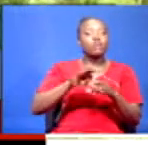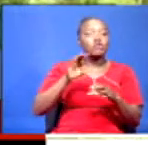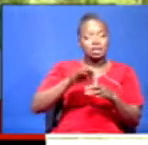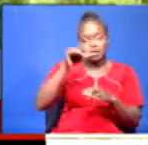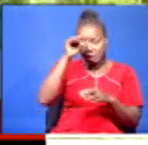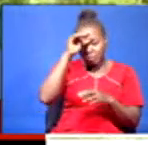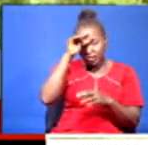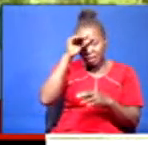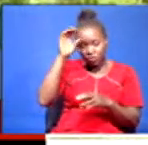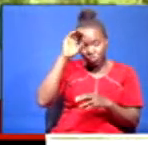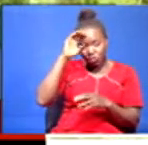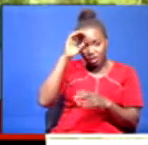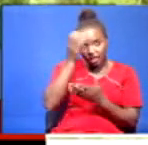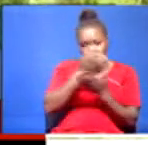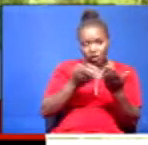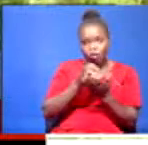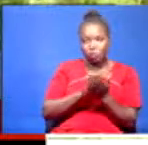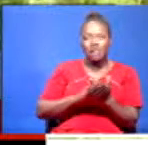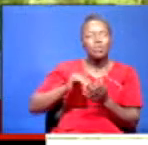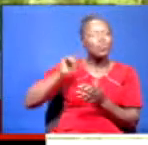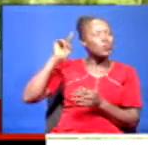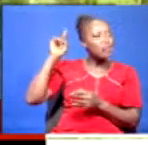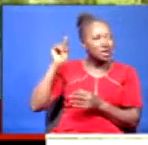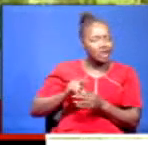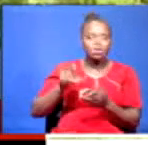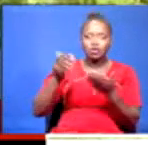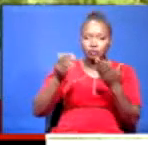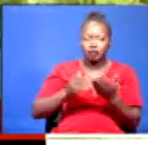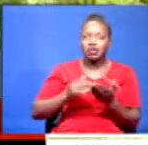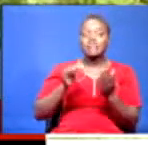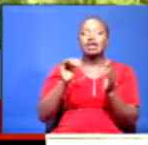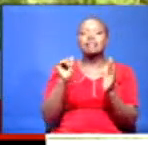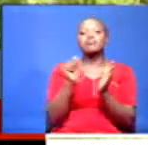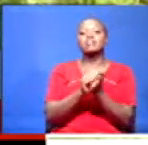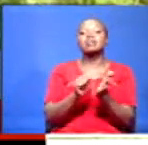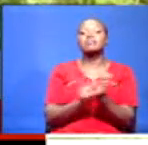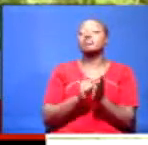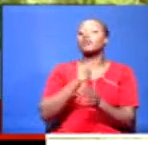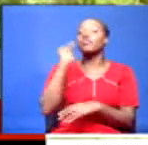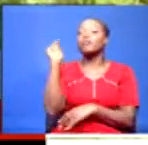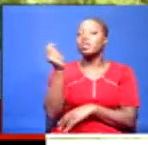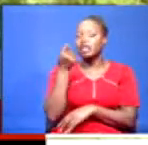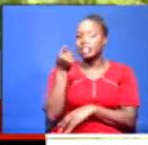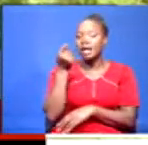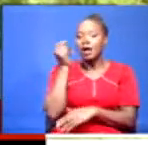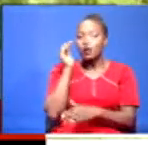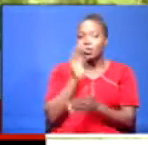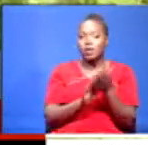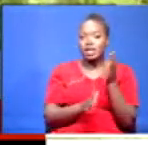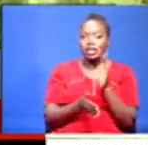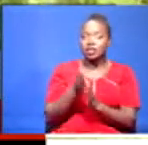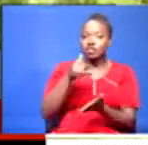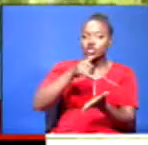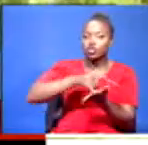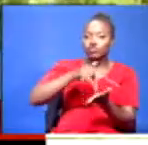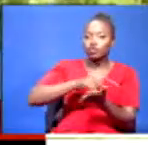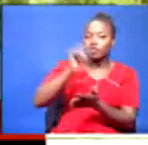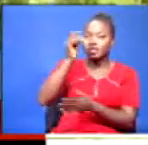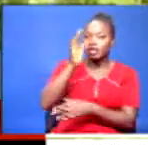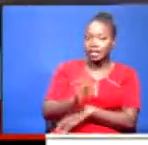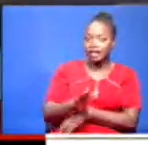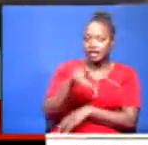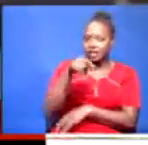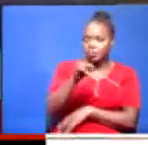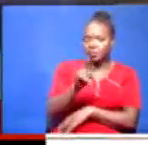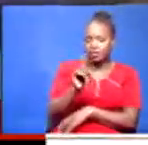uchumi. Hatuwezi kuleta ruwaza ama manifesto ya Kenya pasipo kumuhusisha Mkenya